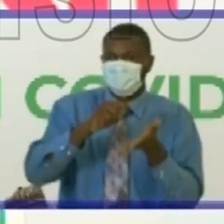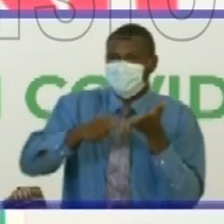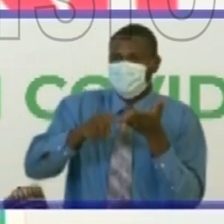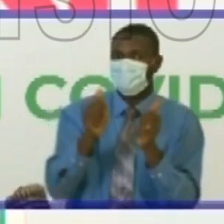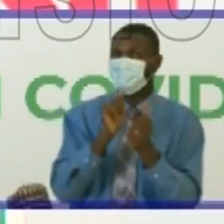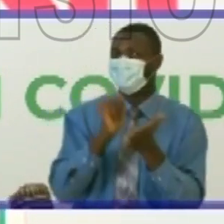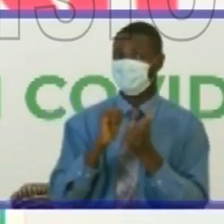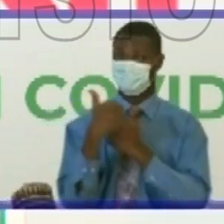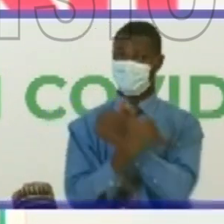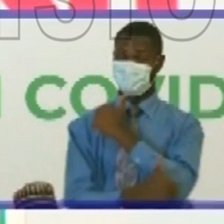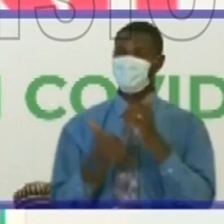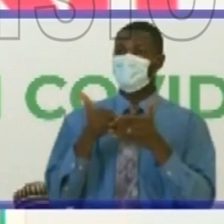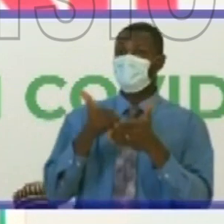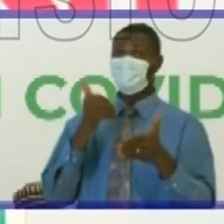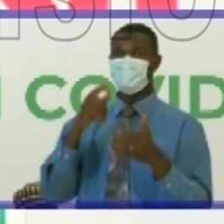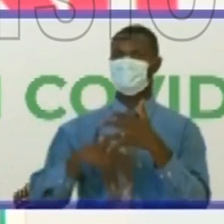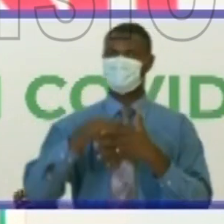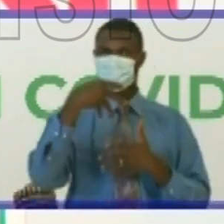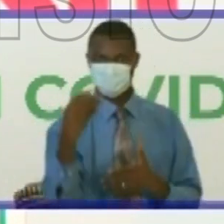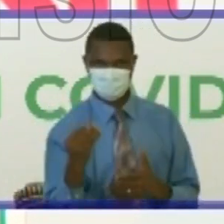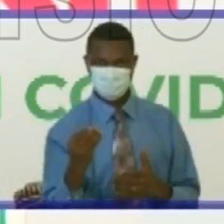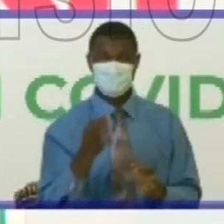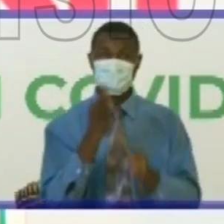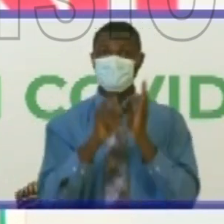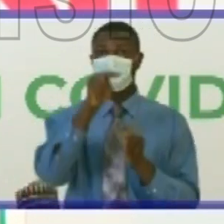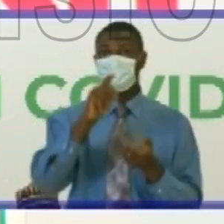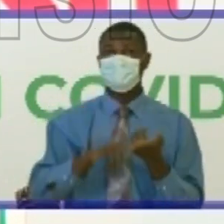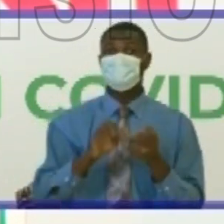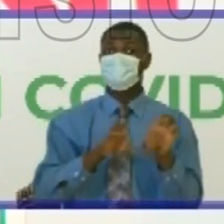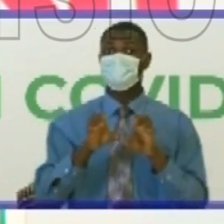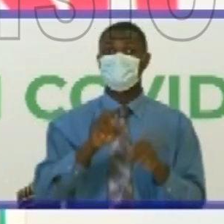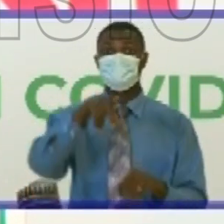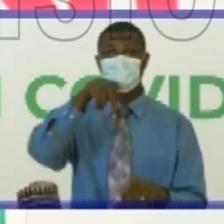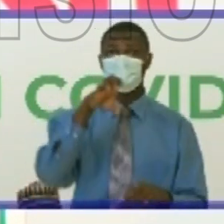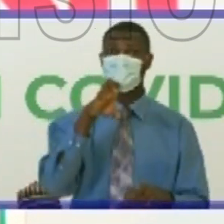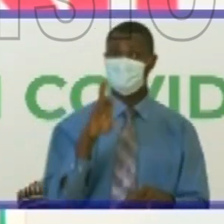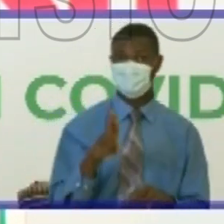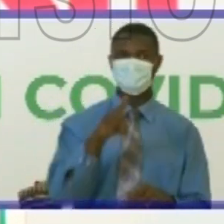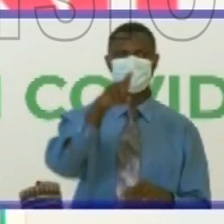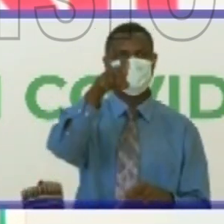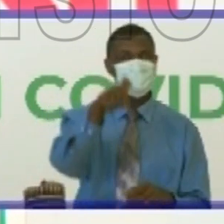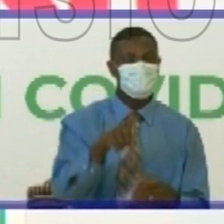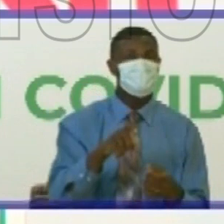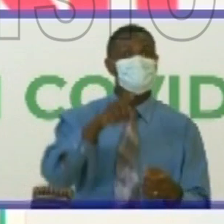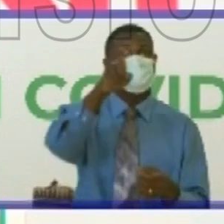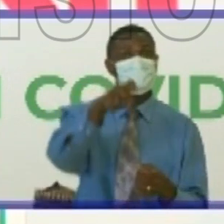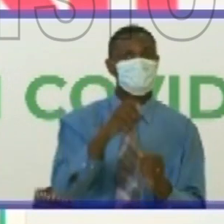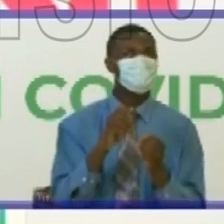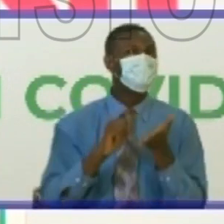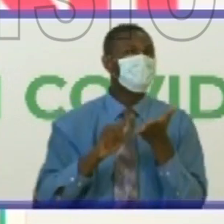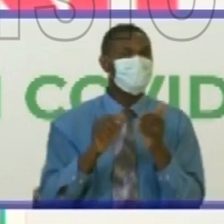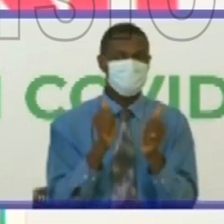requirements are. But where there's a need for PCR testing, we will add additional information on our system so